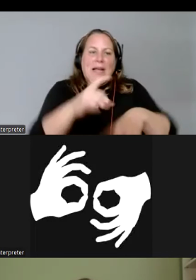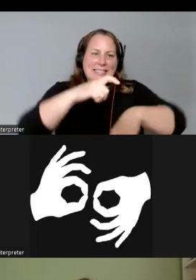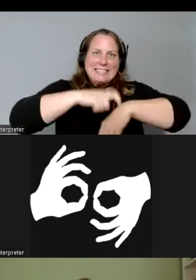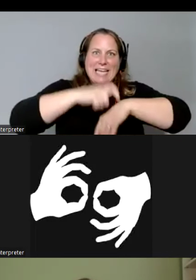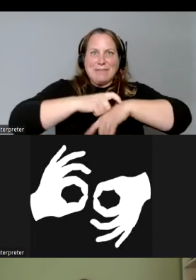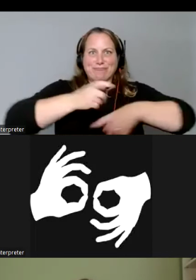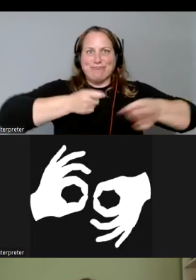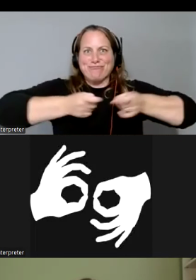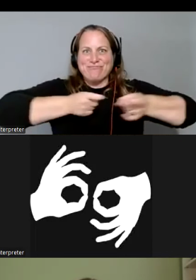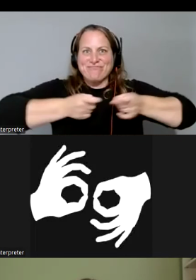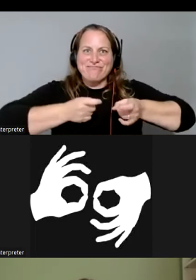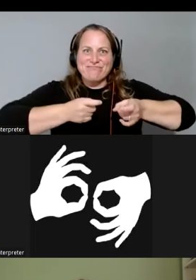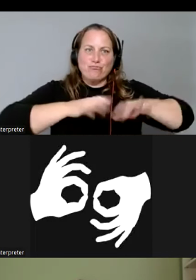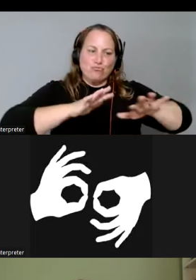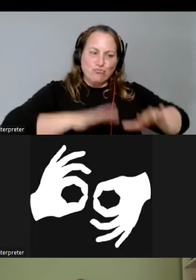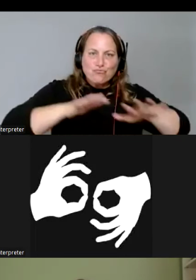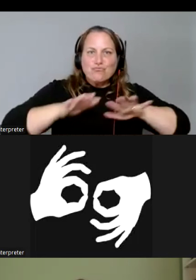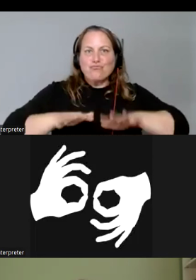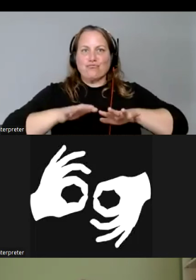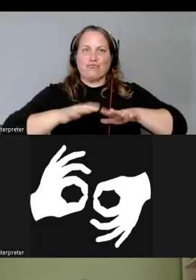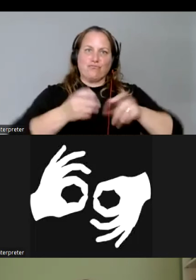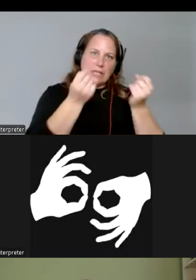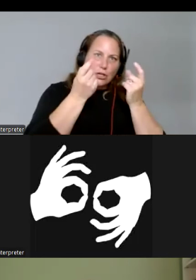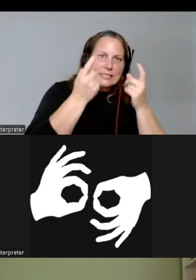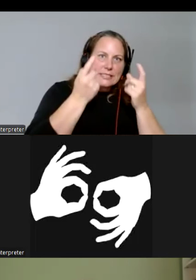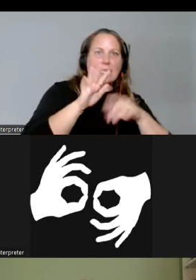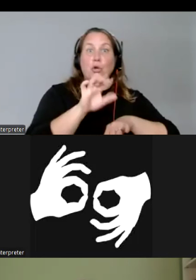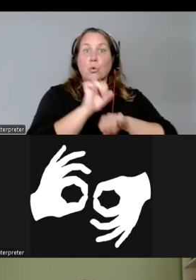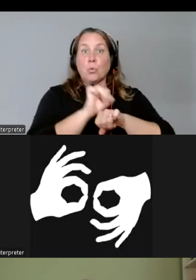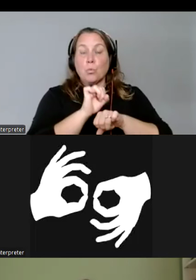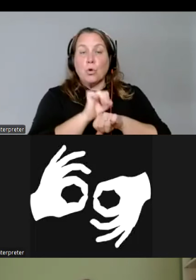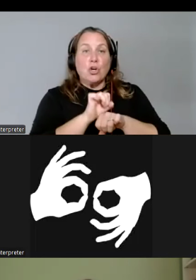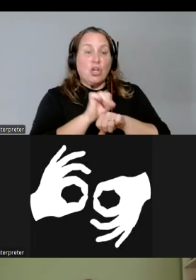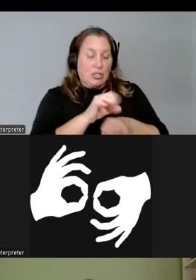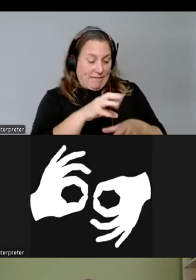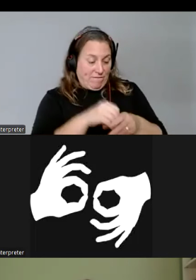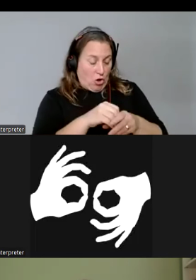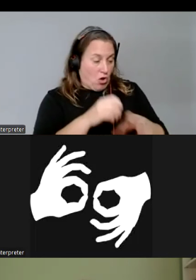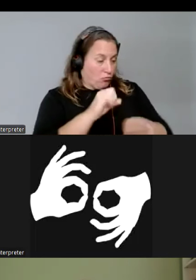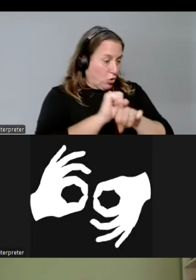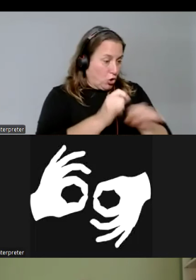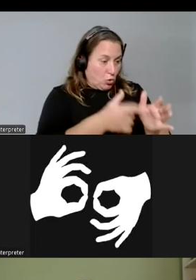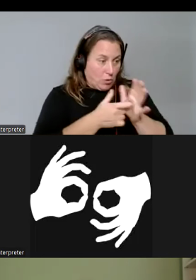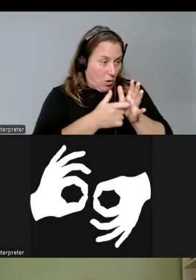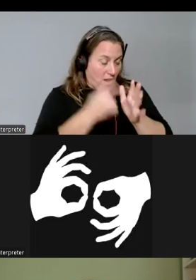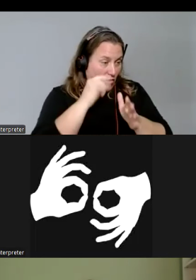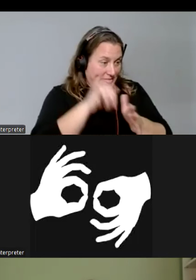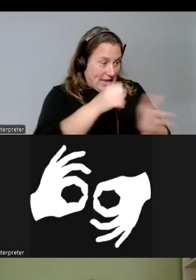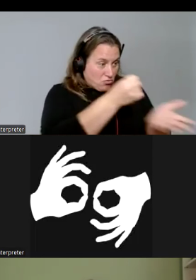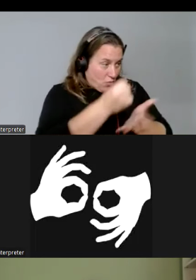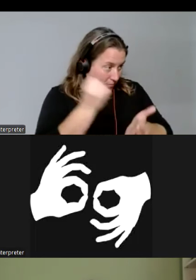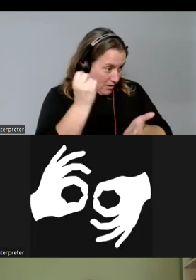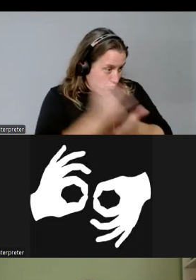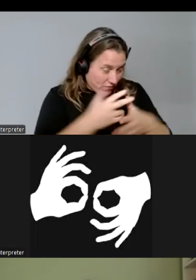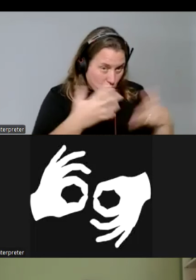more about understanding the workload. And for that, look at the form and understand what you need to do. Craft your